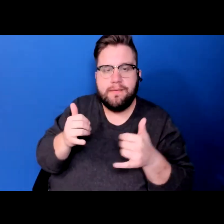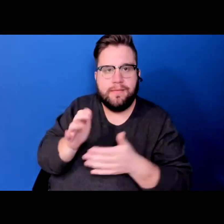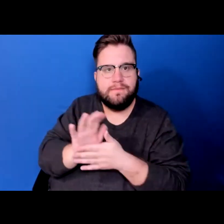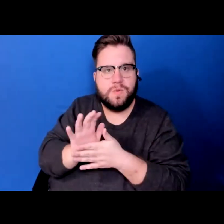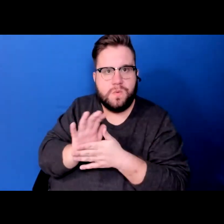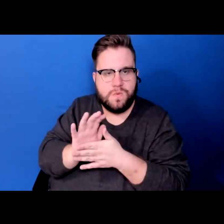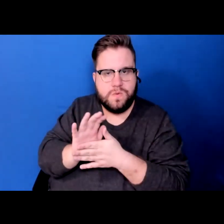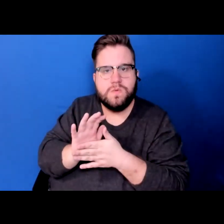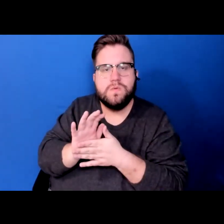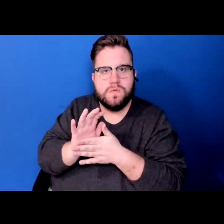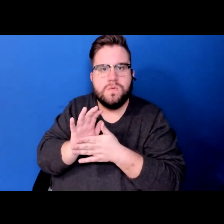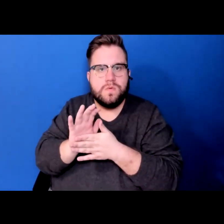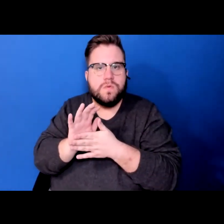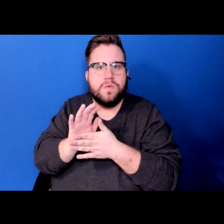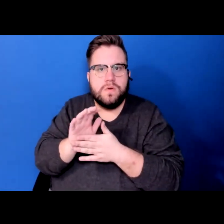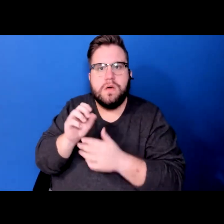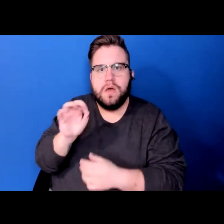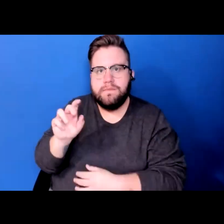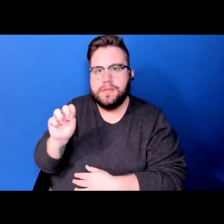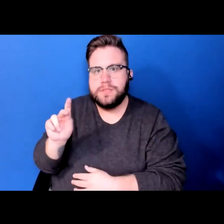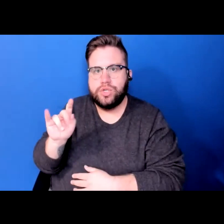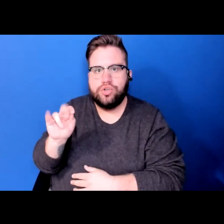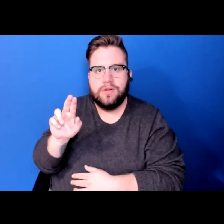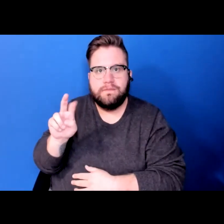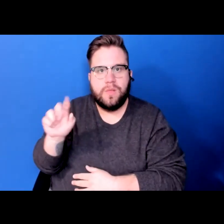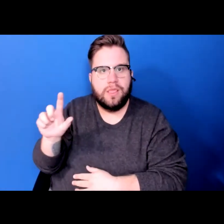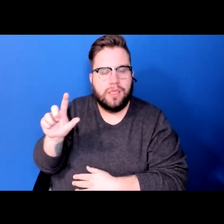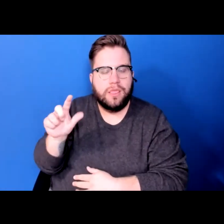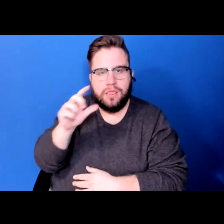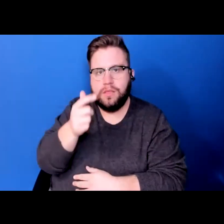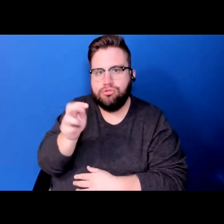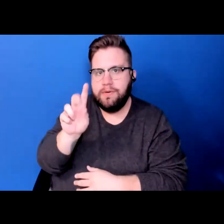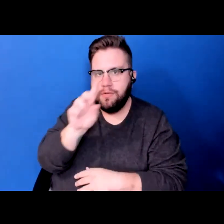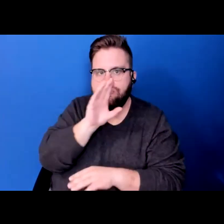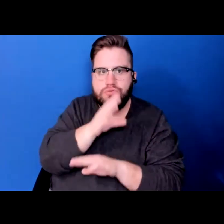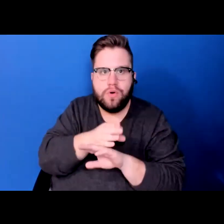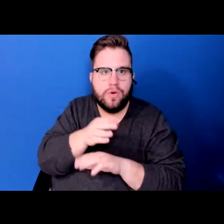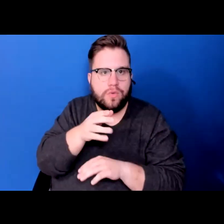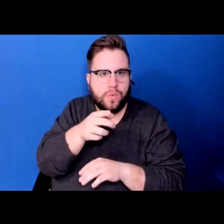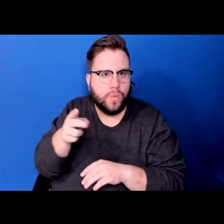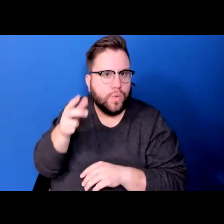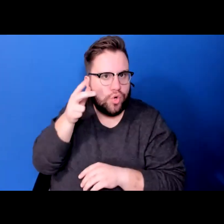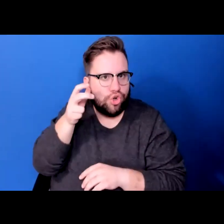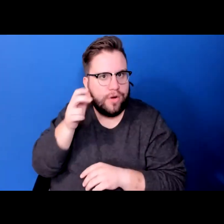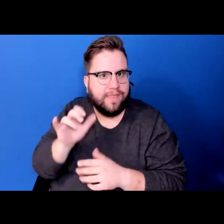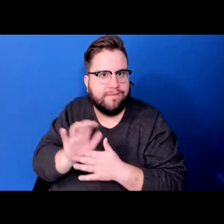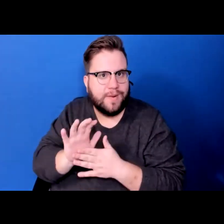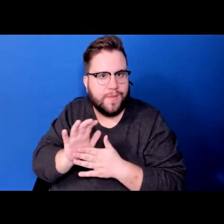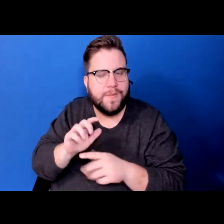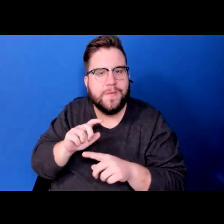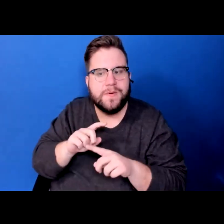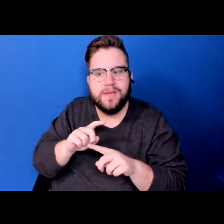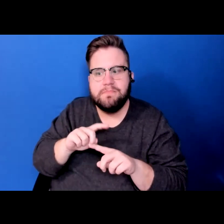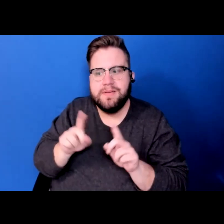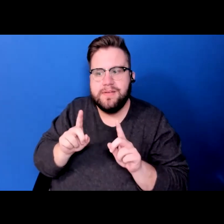of the Skirboll granddaughter that you heard but didn't see. The question, Emily Knight, as opposed to